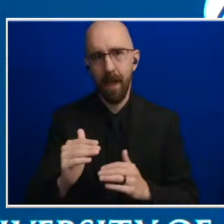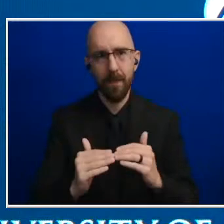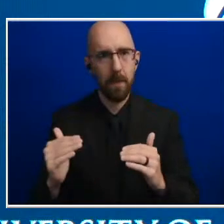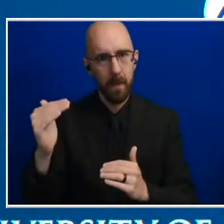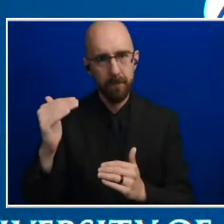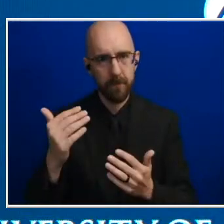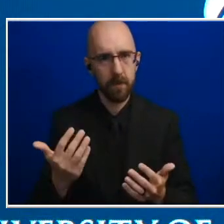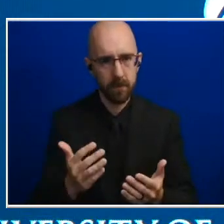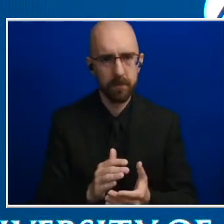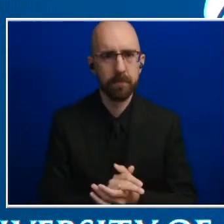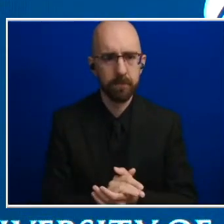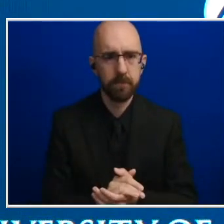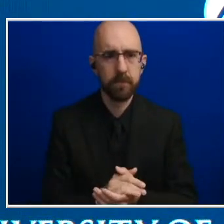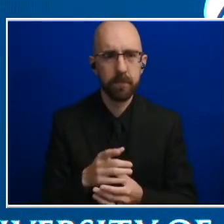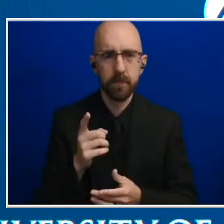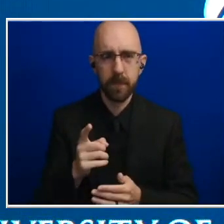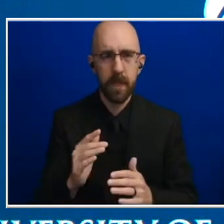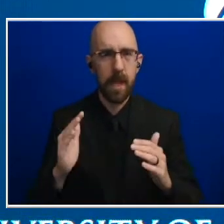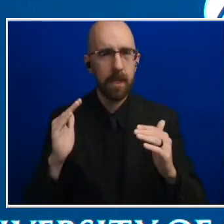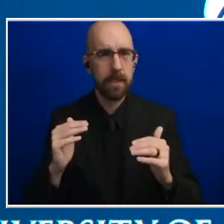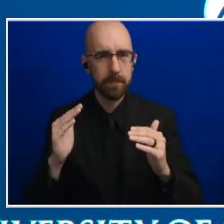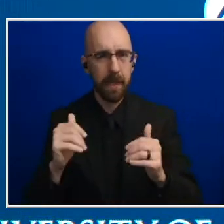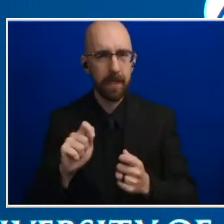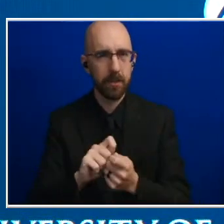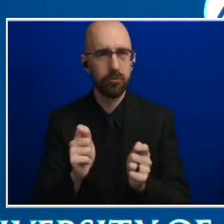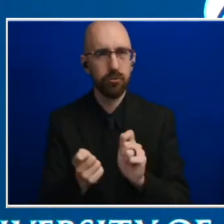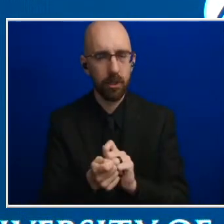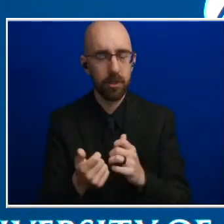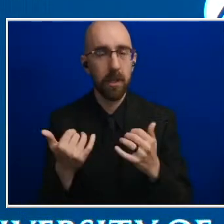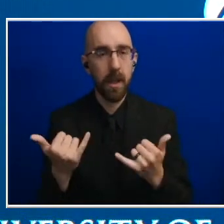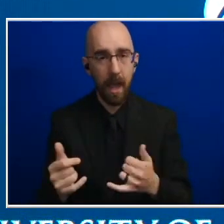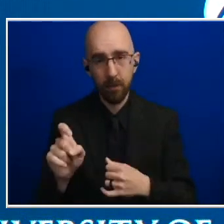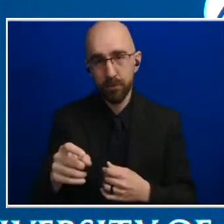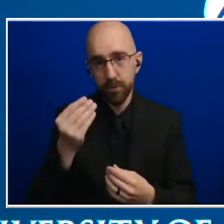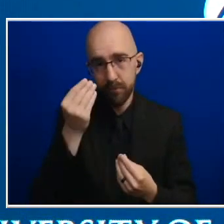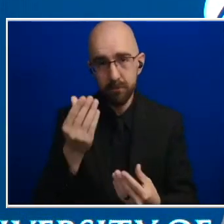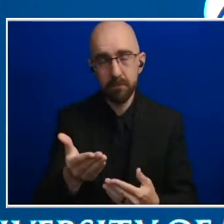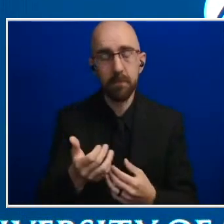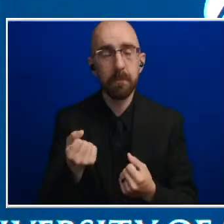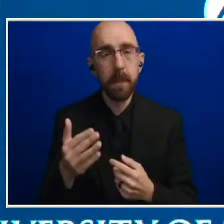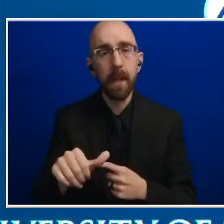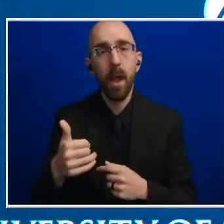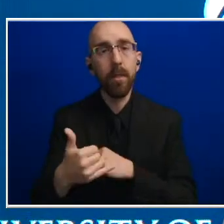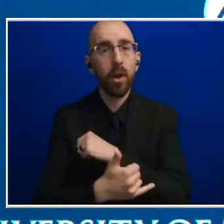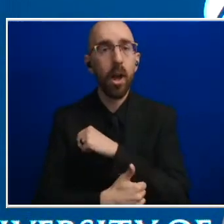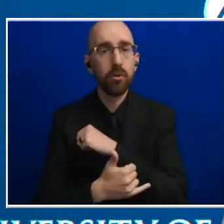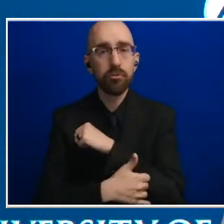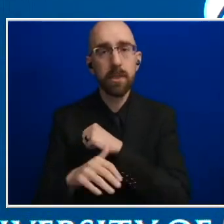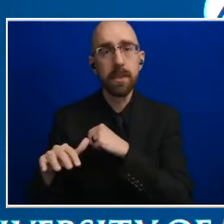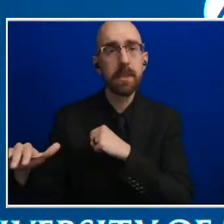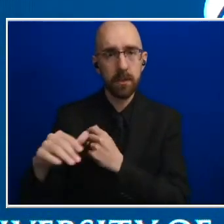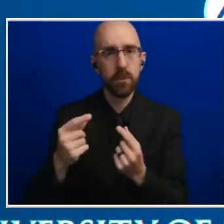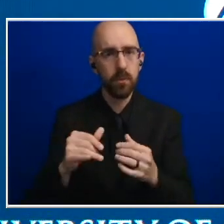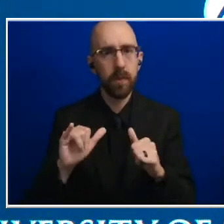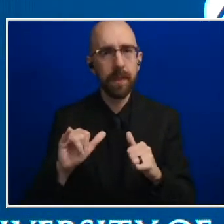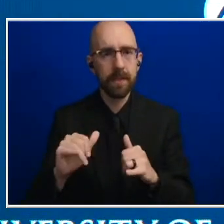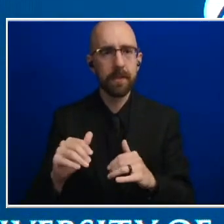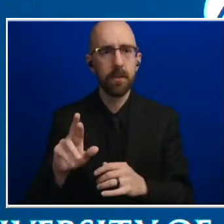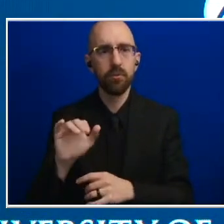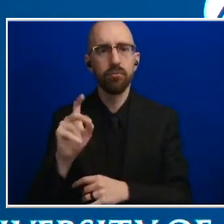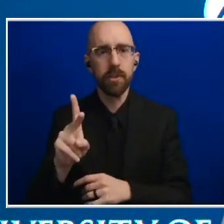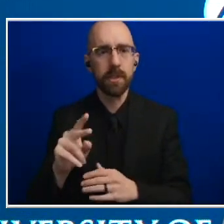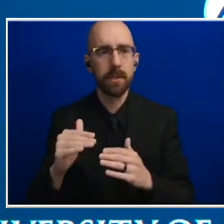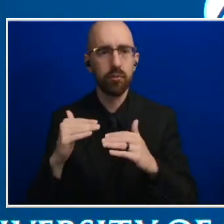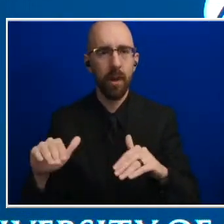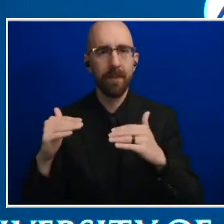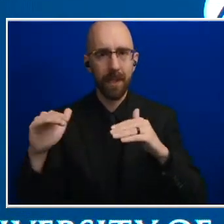these are the anticipated changes. Now we should note that many other countries also do this risk stratification and have